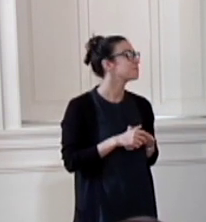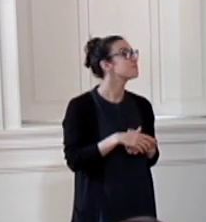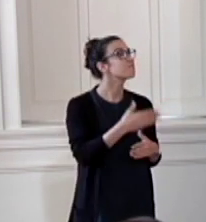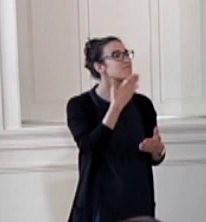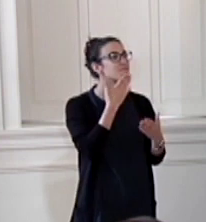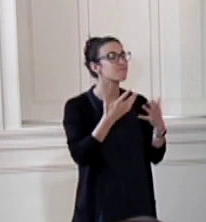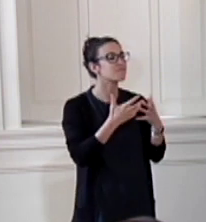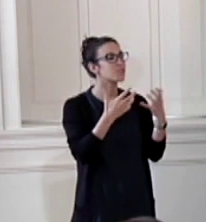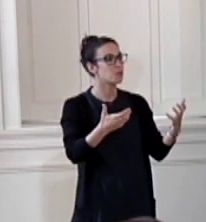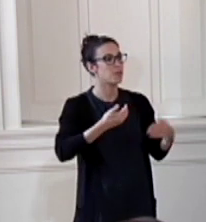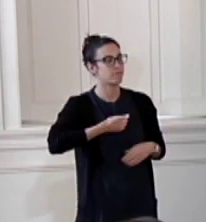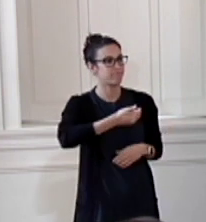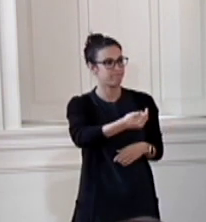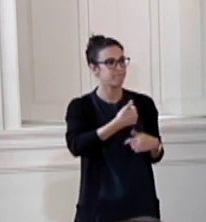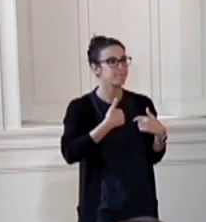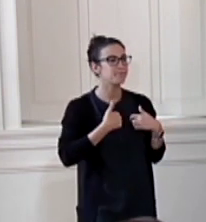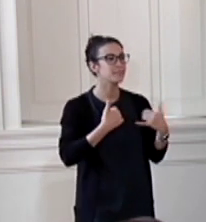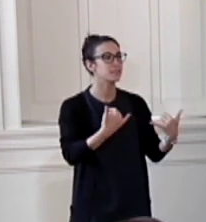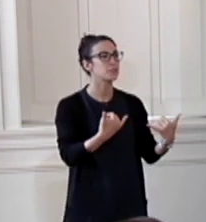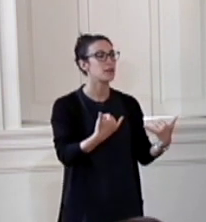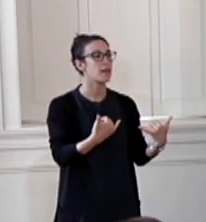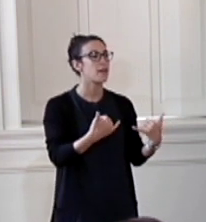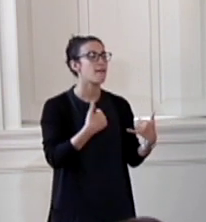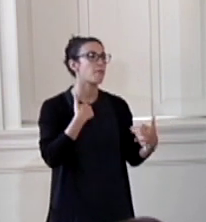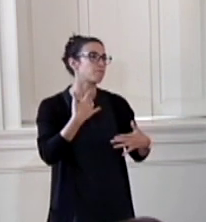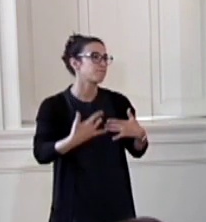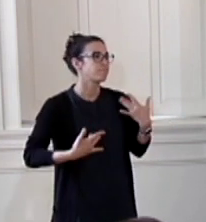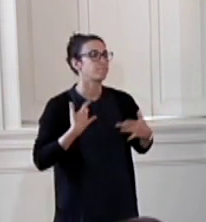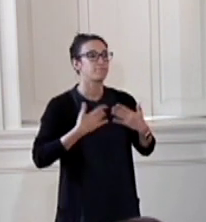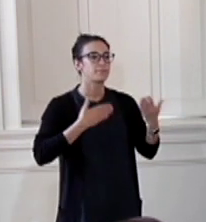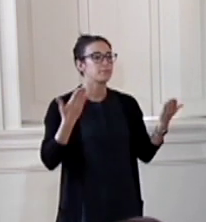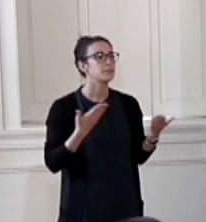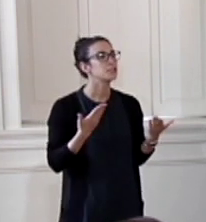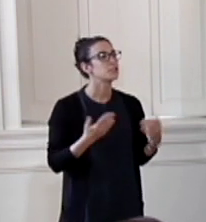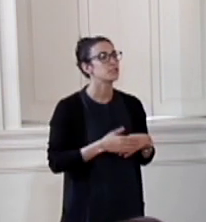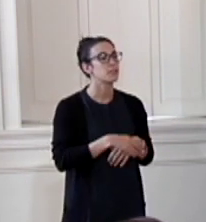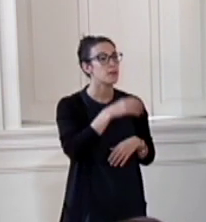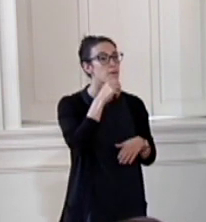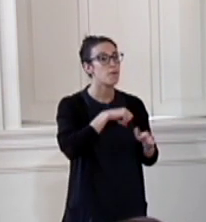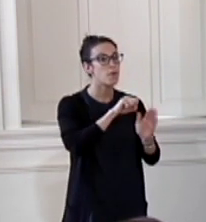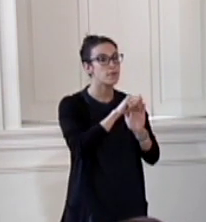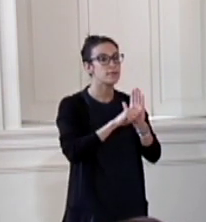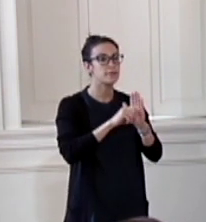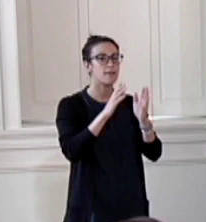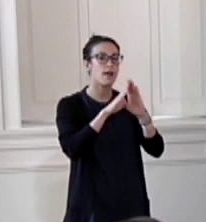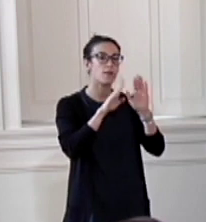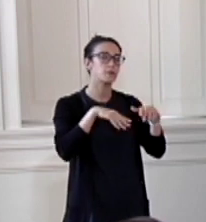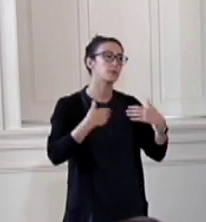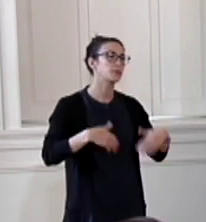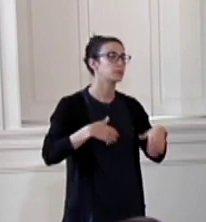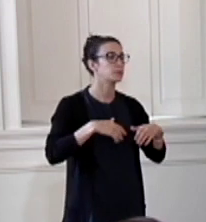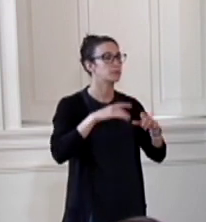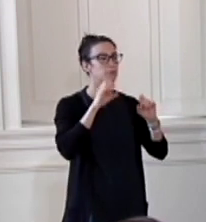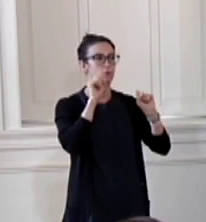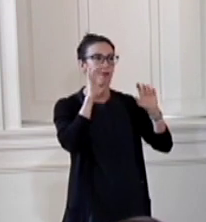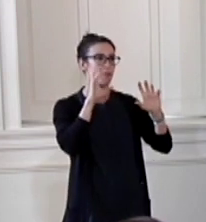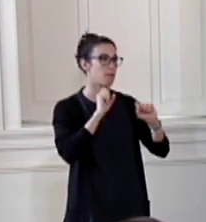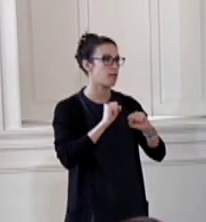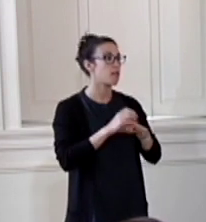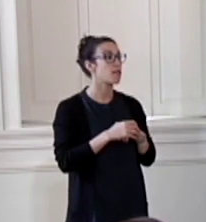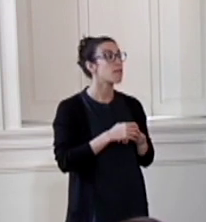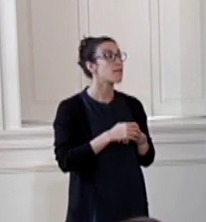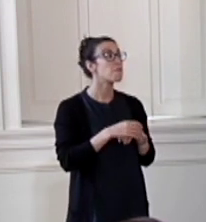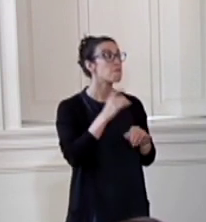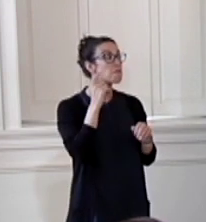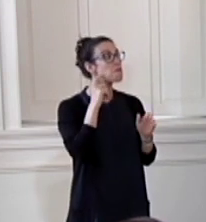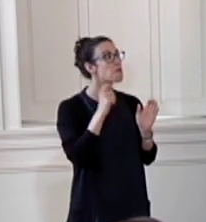Thank you so much for having me today. I'm thrilled to be here. The Old State House is just incredible. If you'll notice, it's